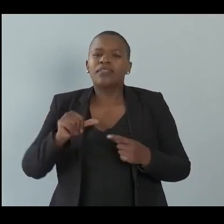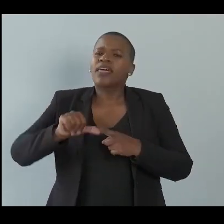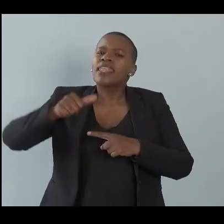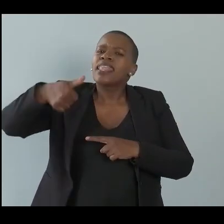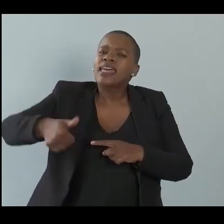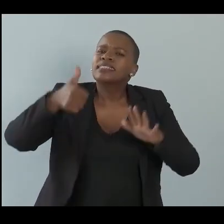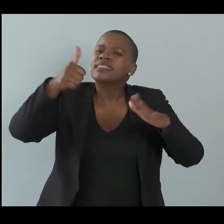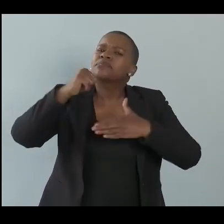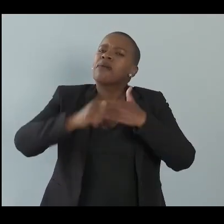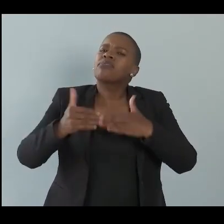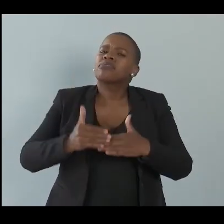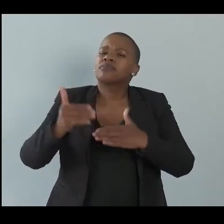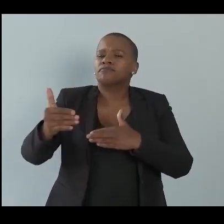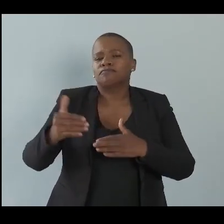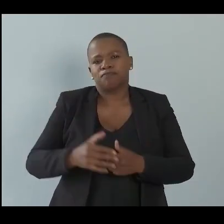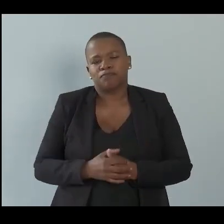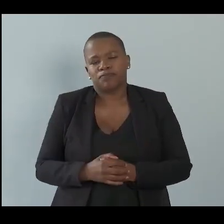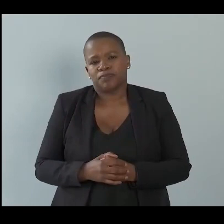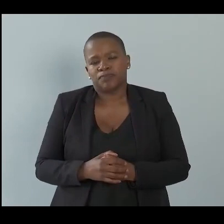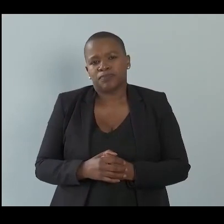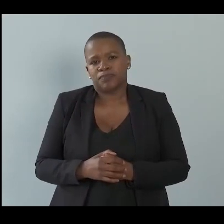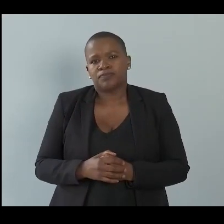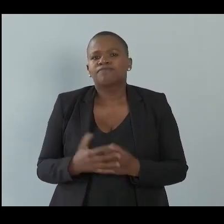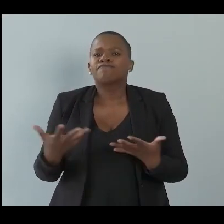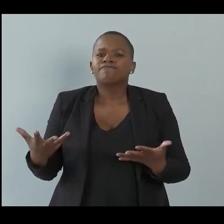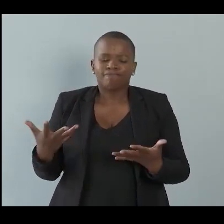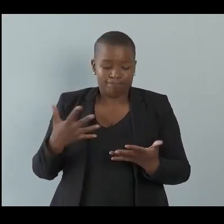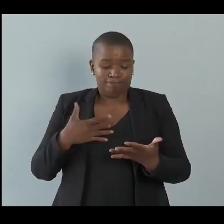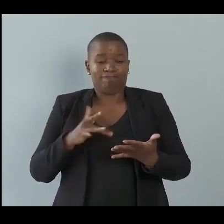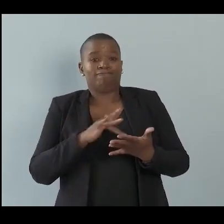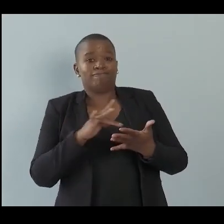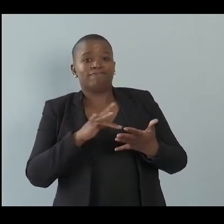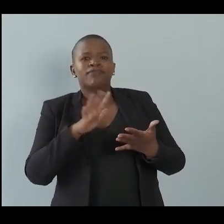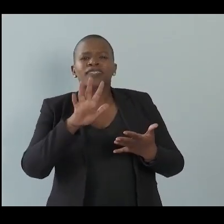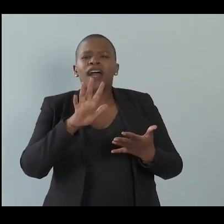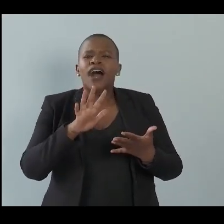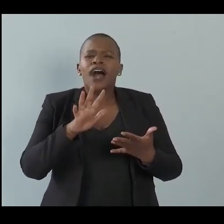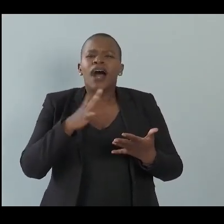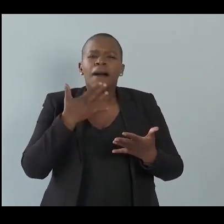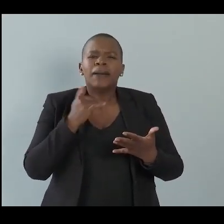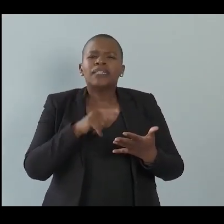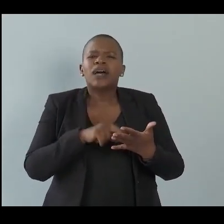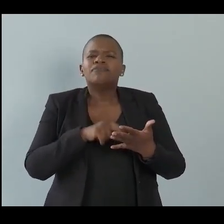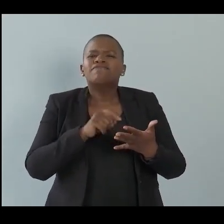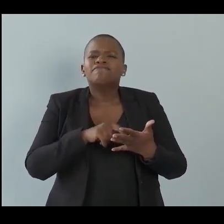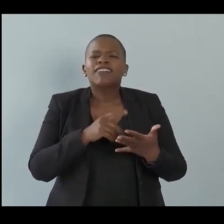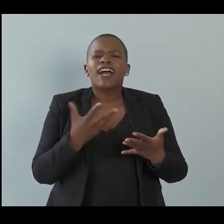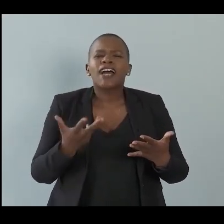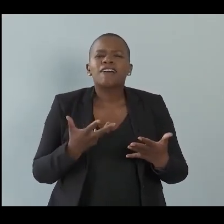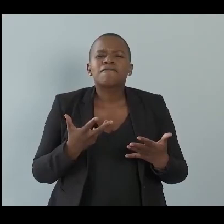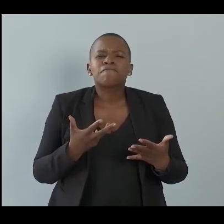months. Miles Fourie is saying, please provide an explanation as to why Netstar's EBITDA ratio has